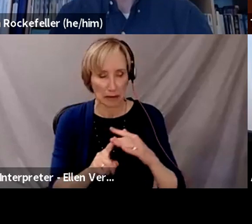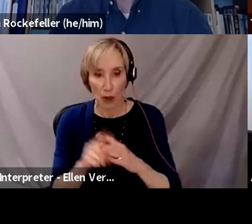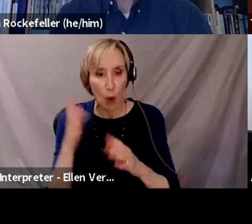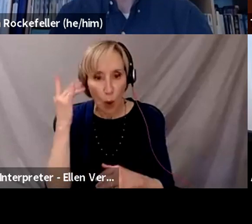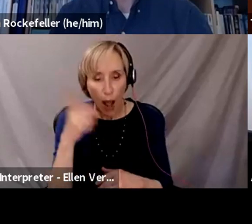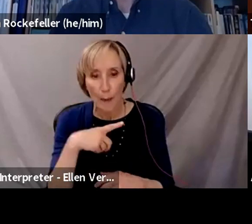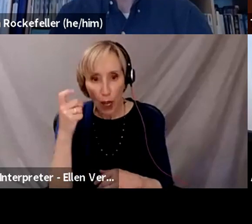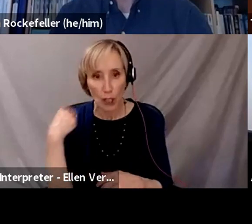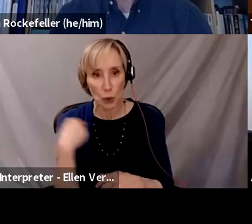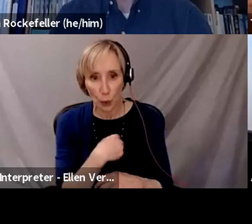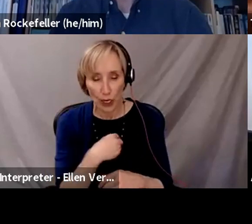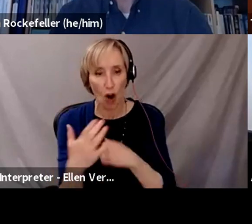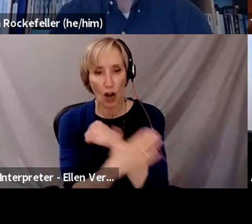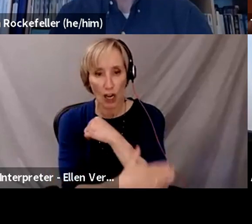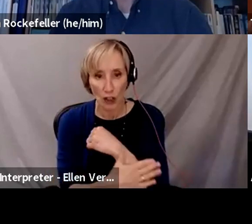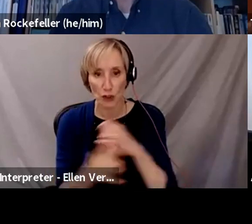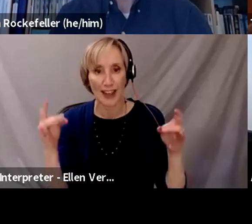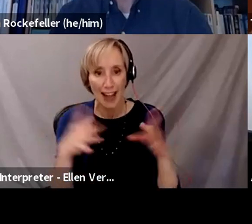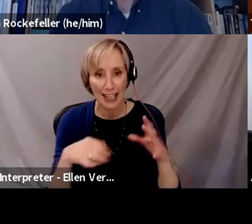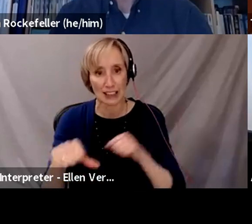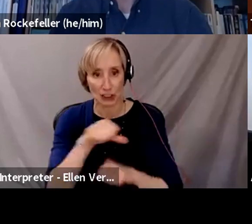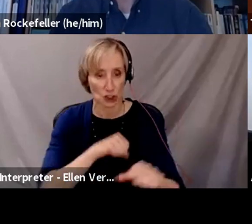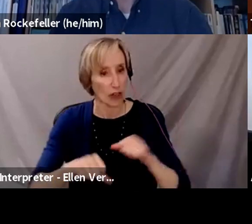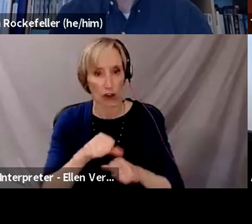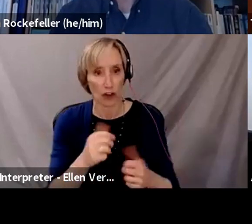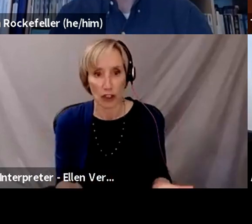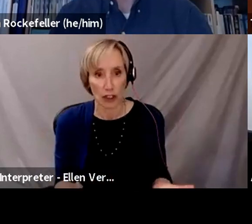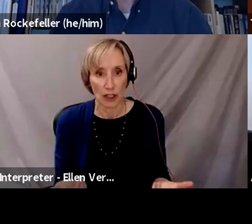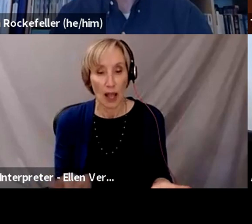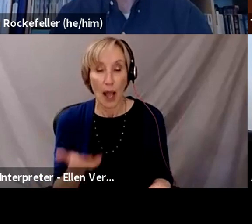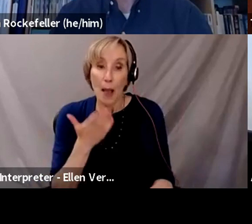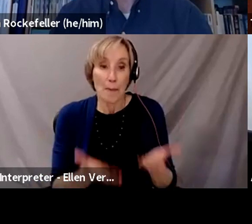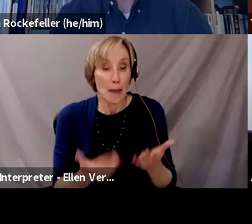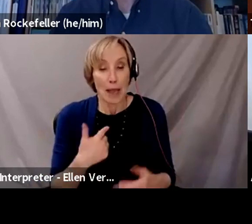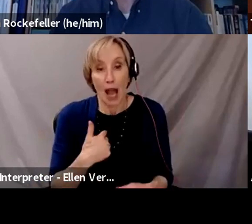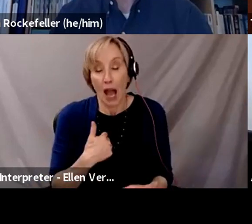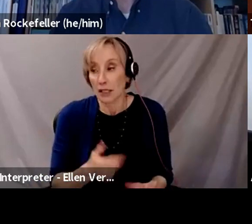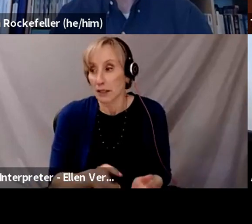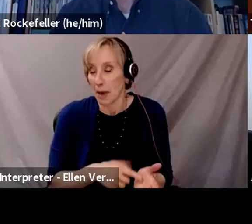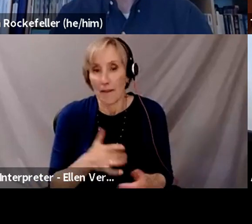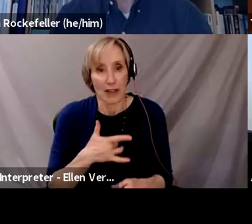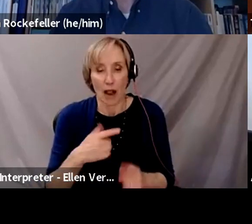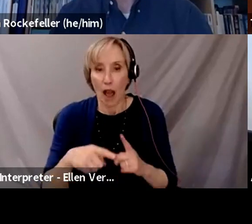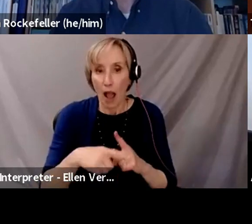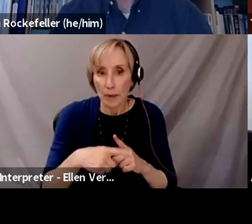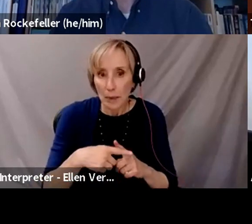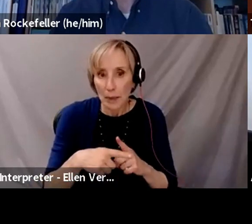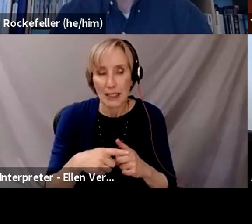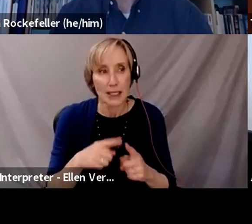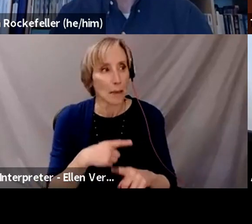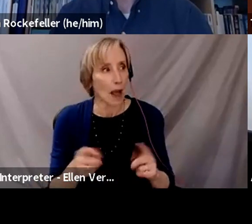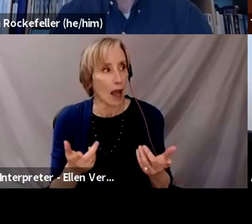and coming. And I almost, maybe I'm too optimistic or Pollyanna, but I kind of feel that we're, as